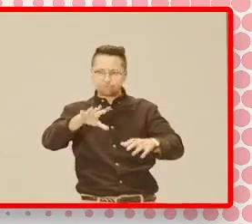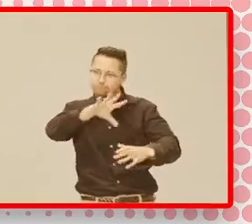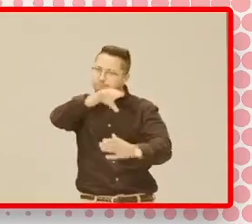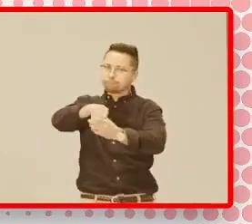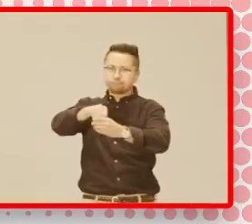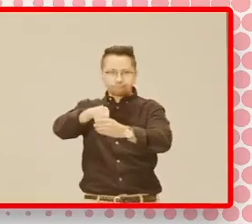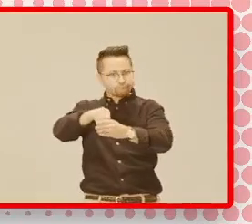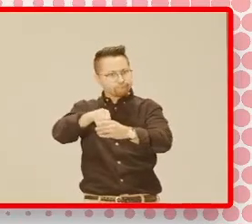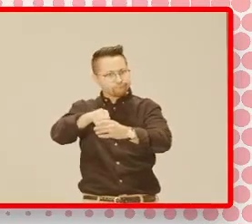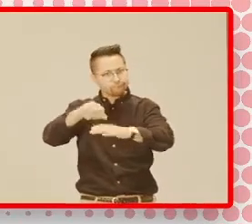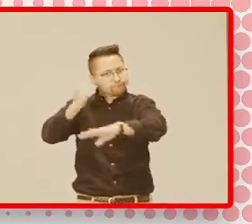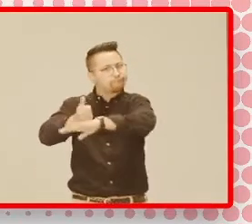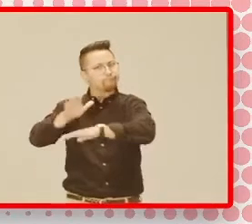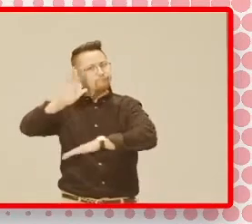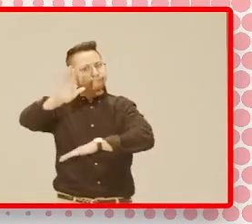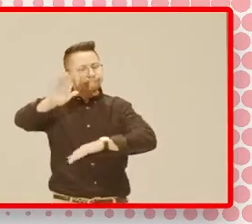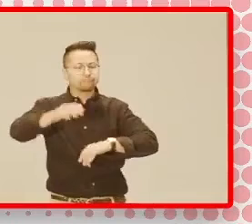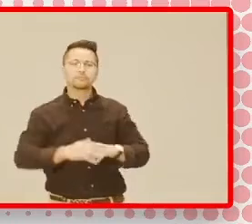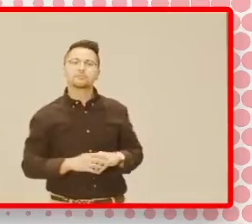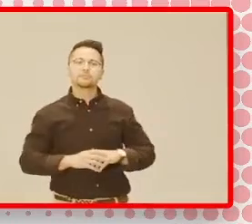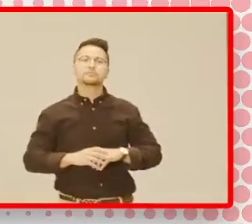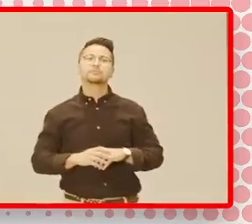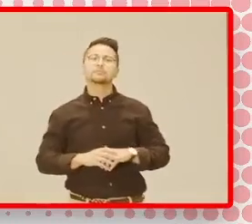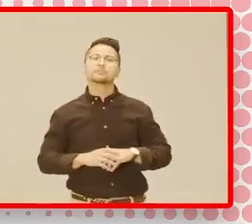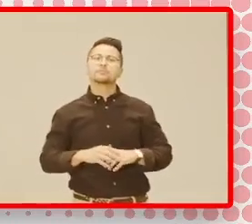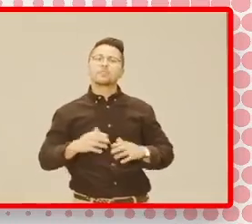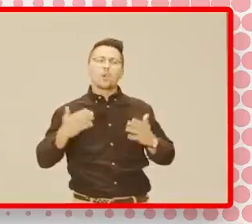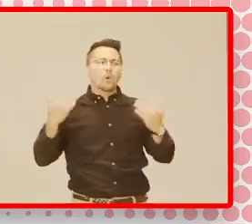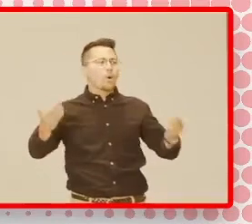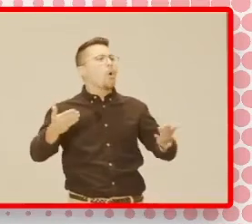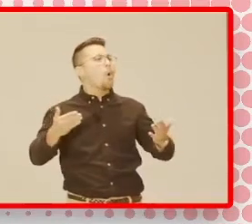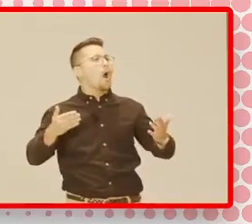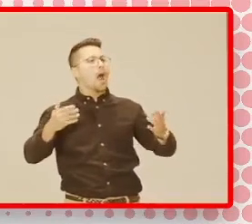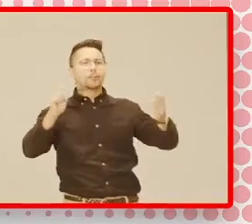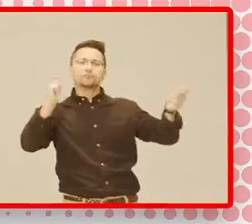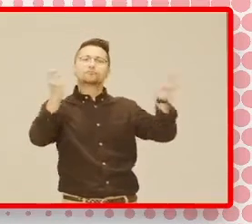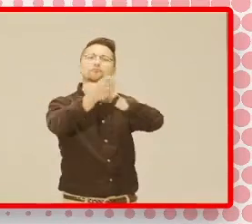Let's make the world better for others like me.